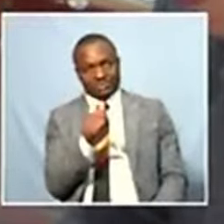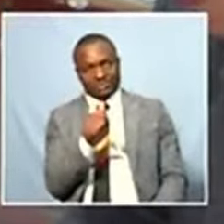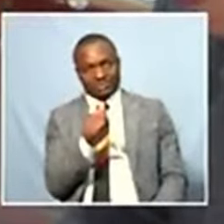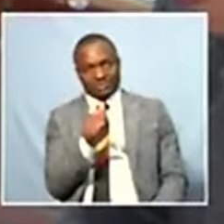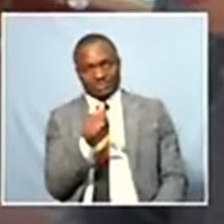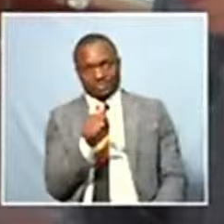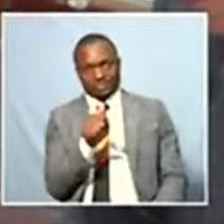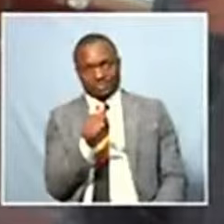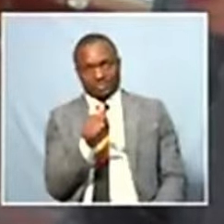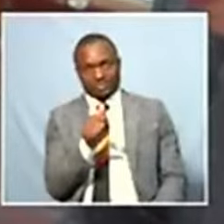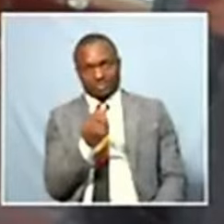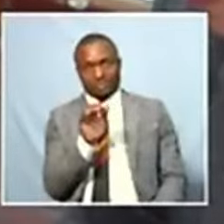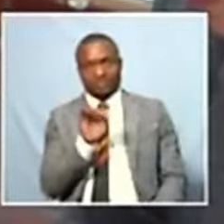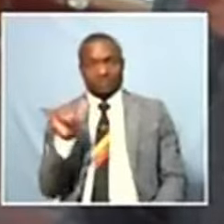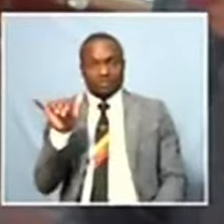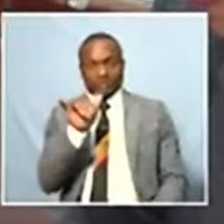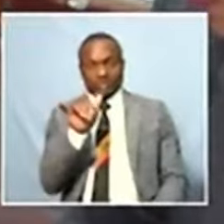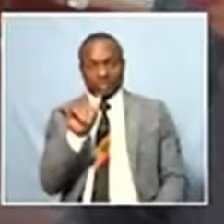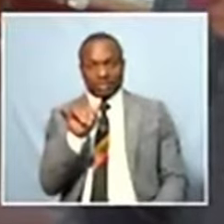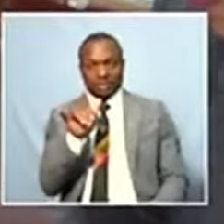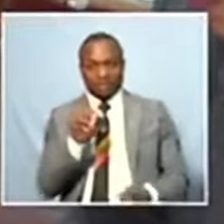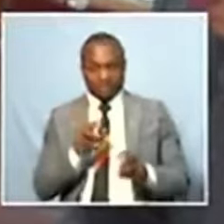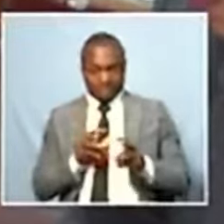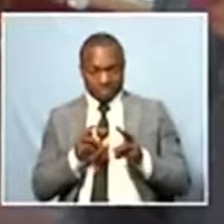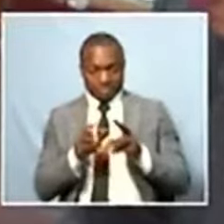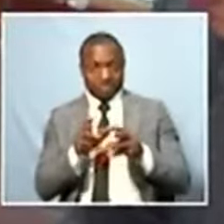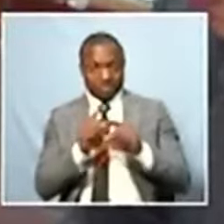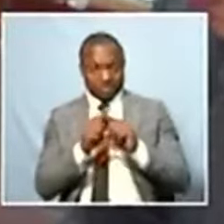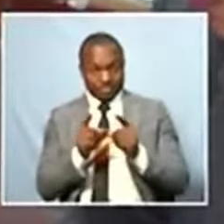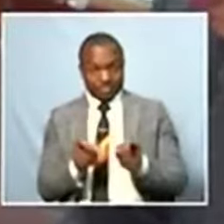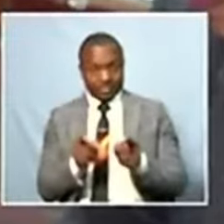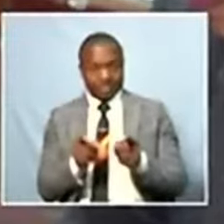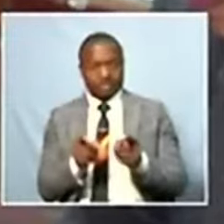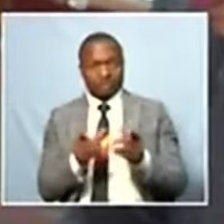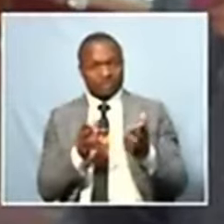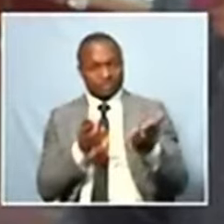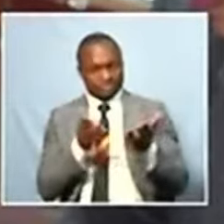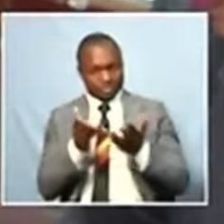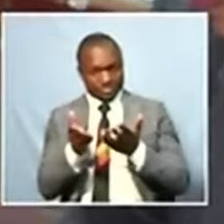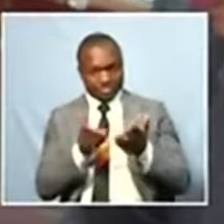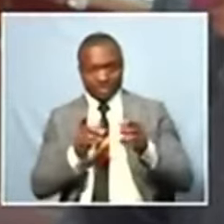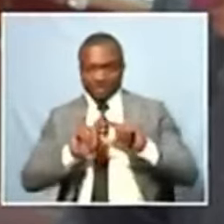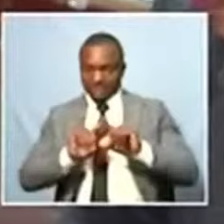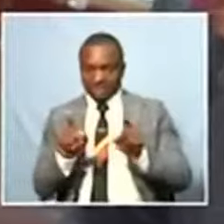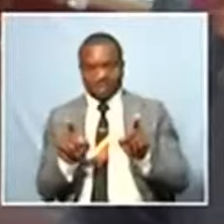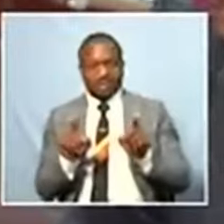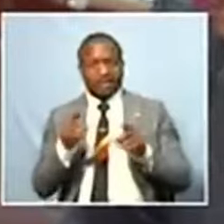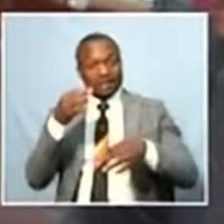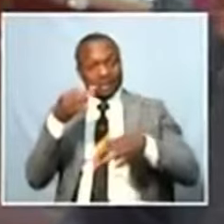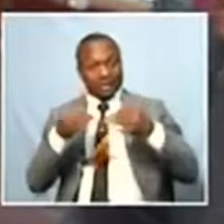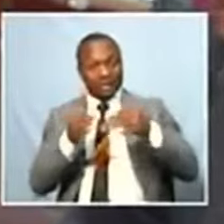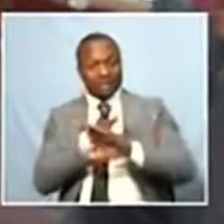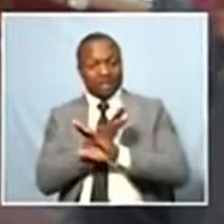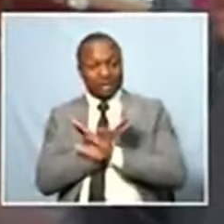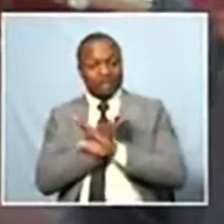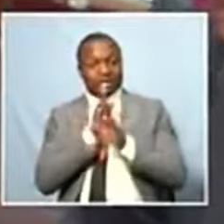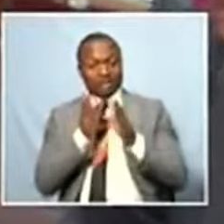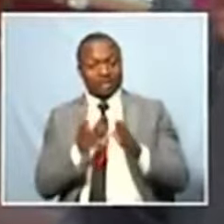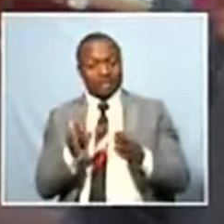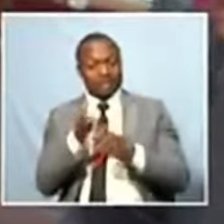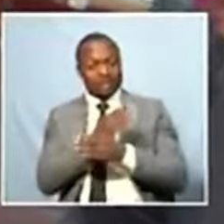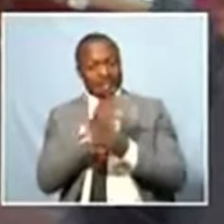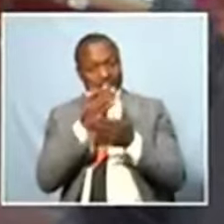usually the standard practice. But when it comes to services, it's different. If a Zambian business is